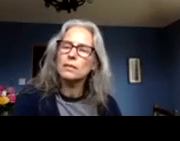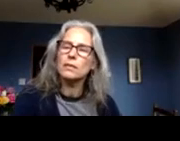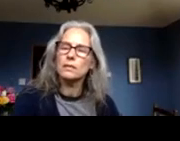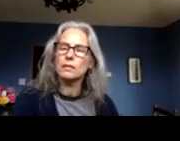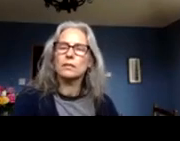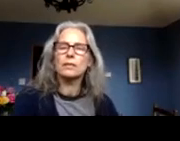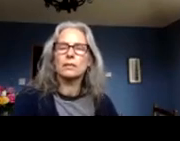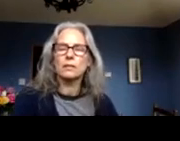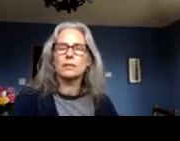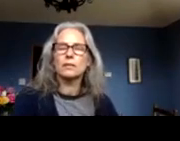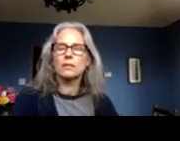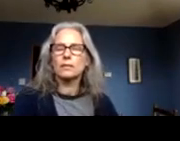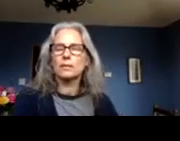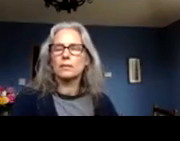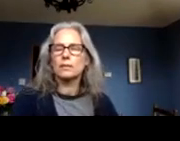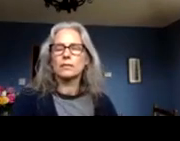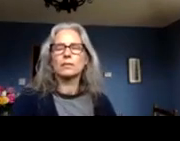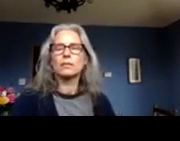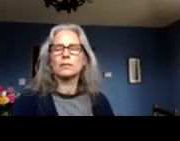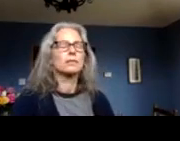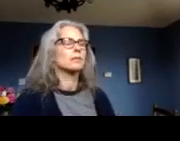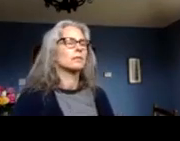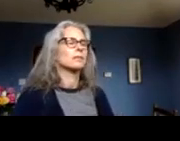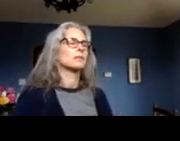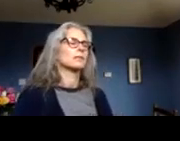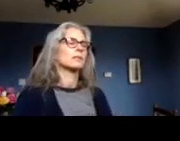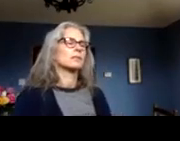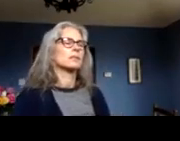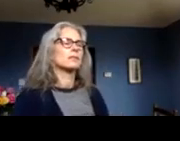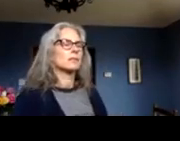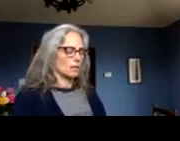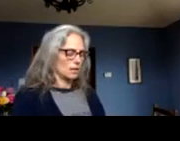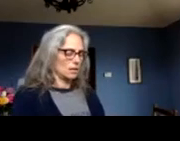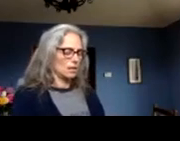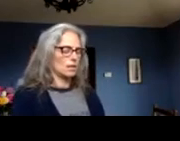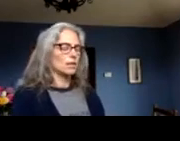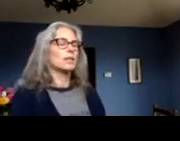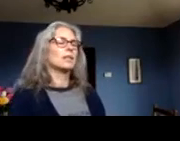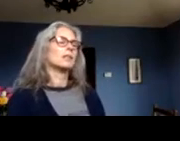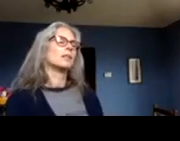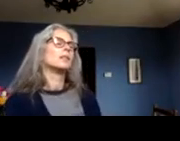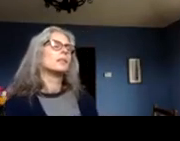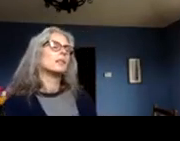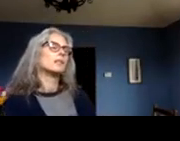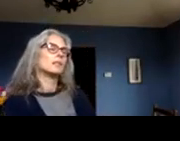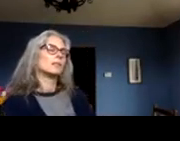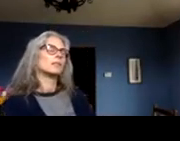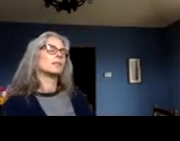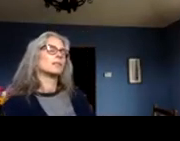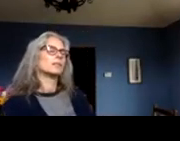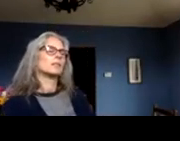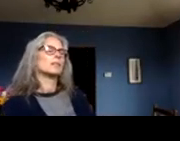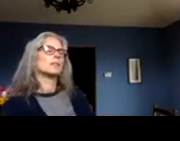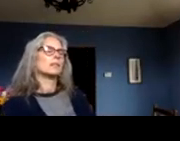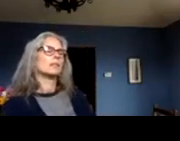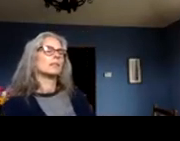app. We've got the instructions here for Classroom and Synergy Sync Up. If that's something you're interested in doing, the instructions are also here.